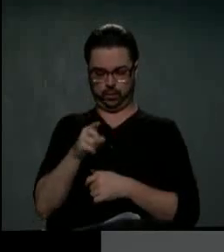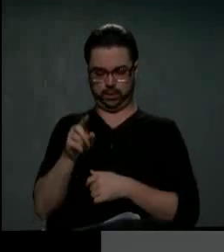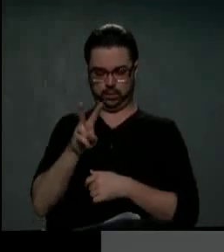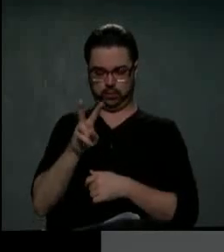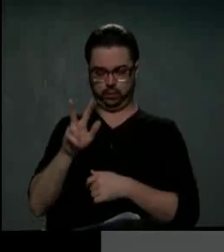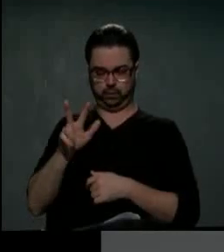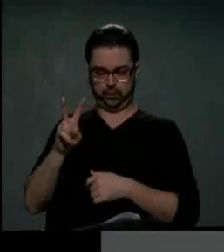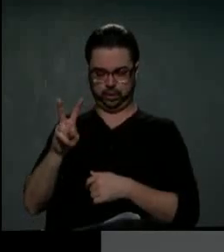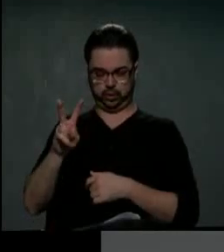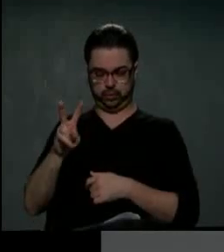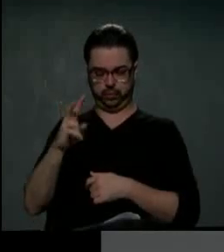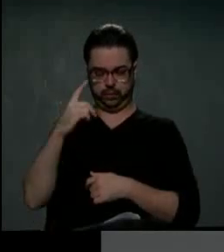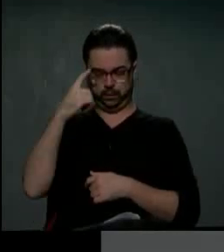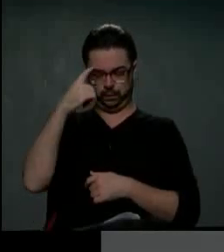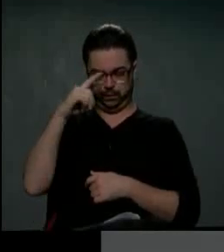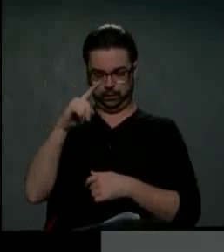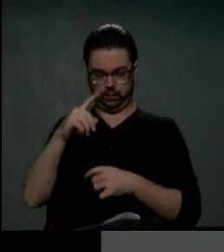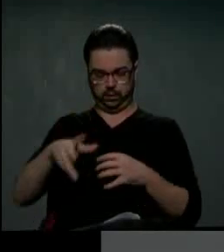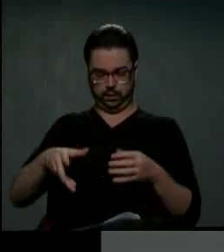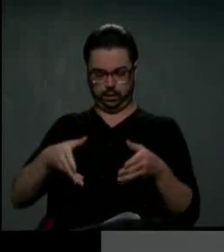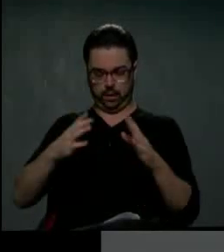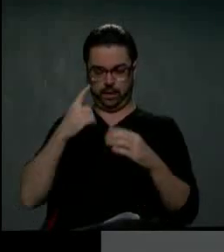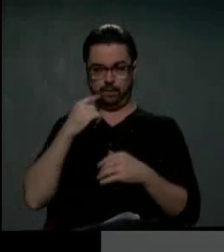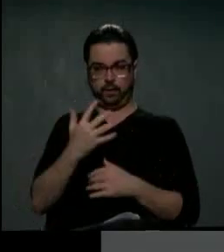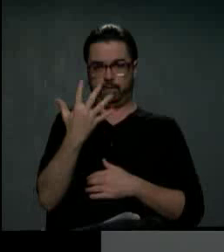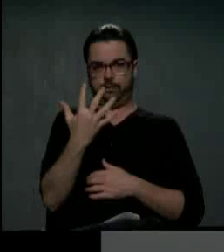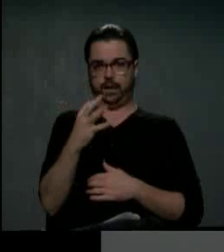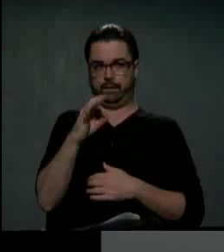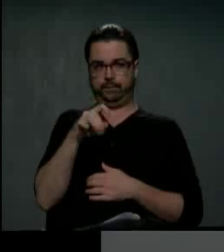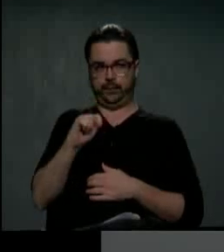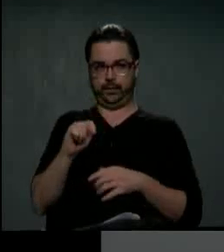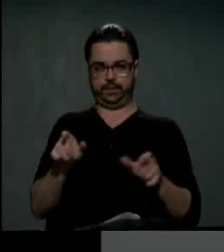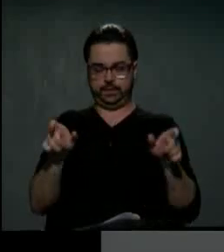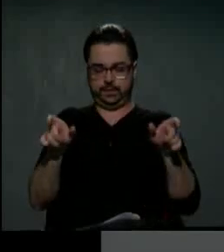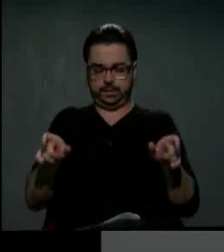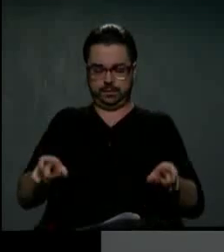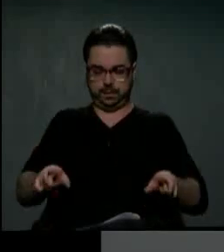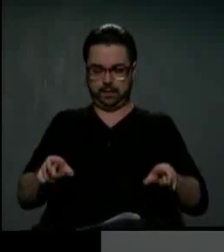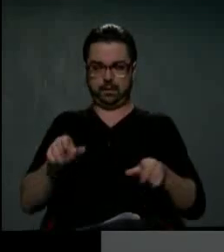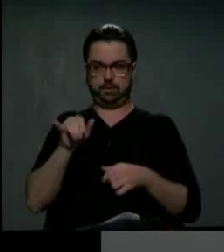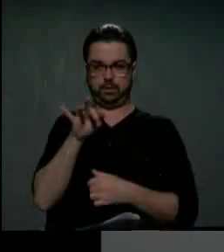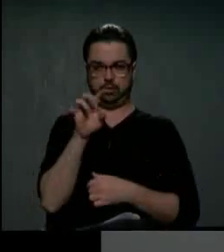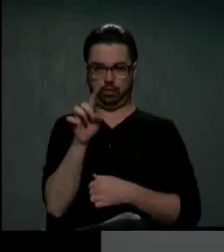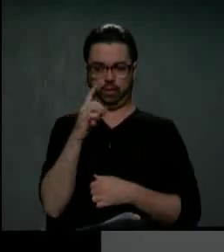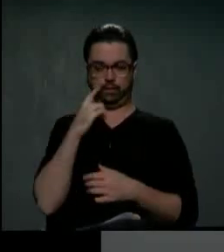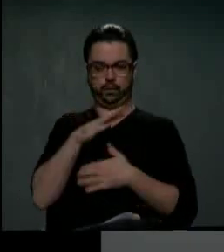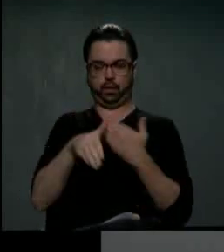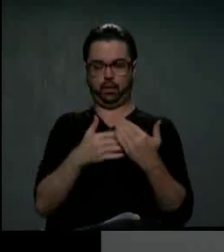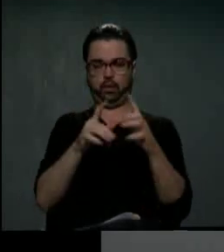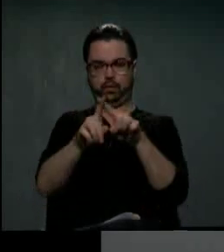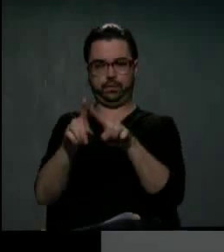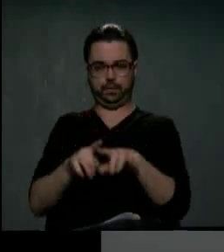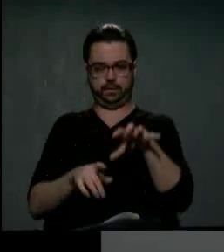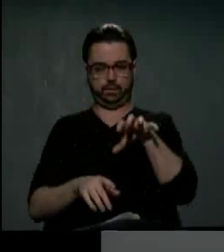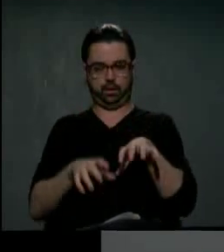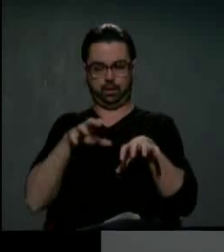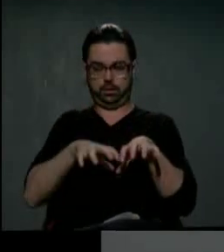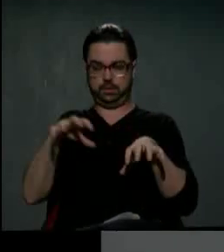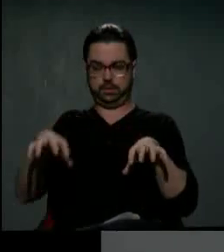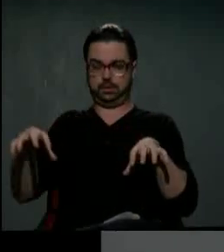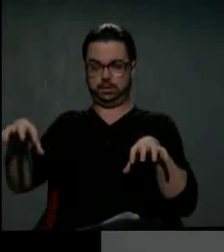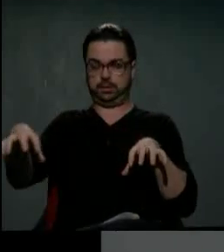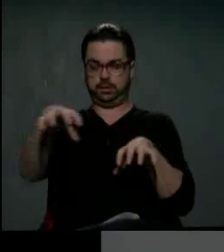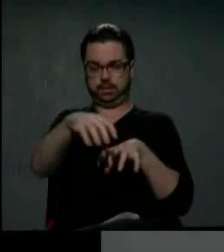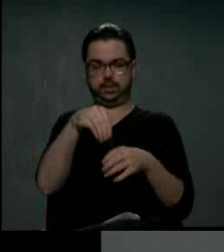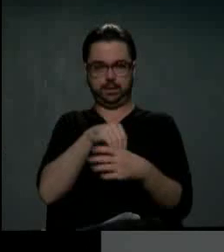R2 single-family zoning district, to allow 5-foot side yard setbacks on all the lots within the subdivision, and to allow lots 16,